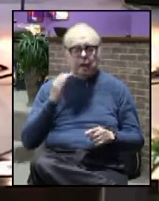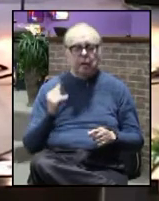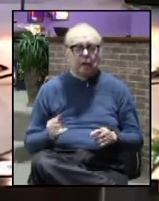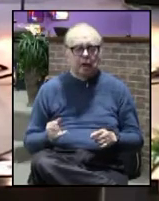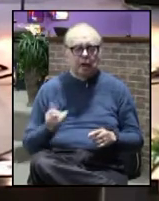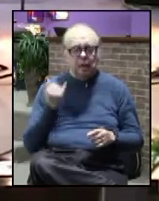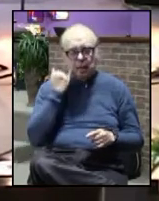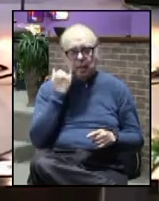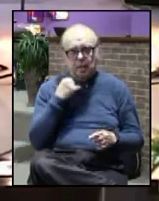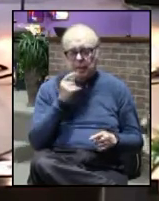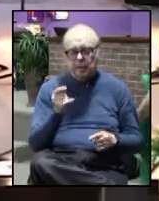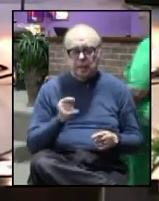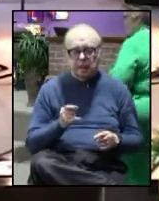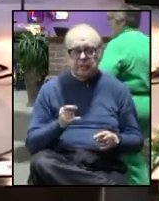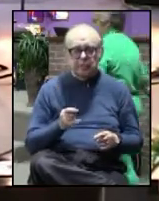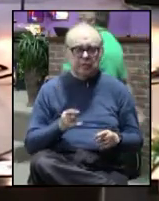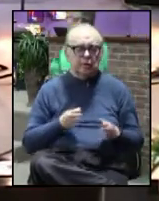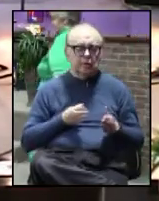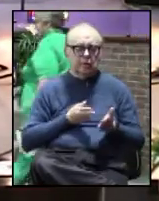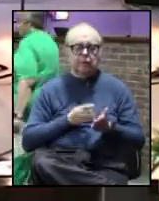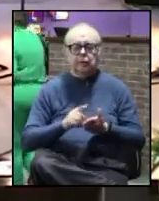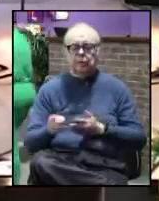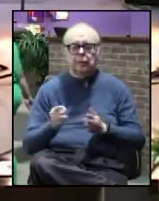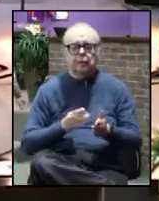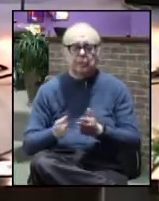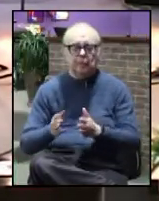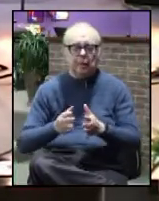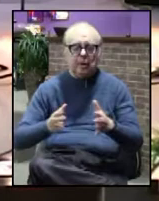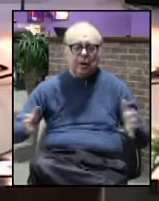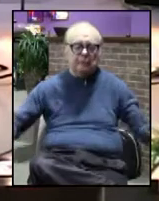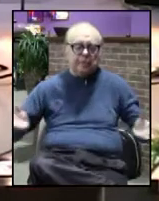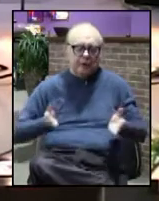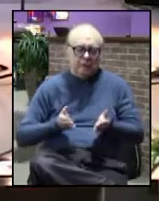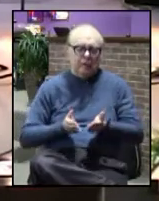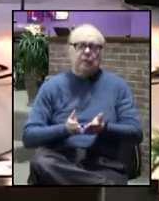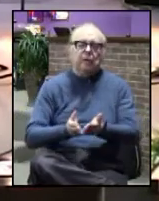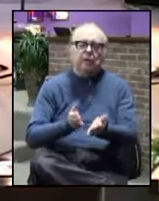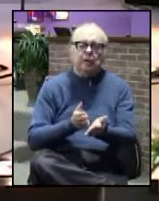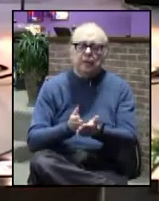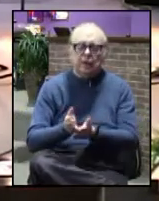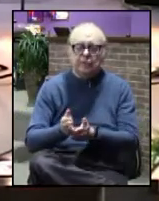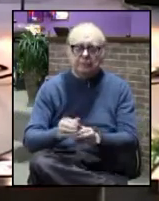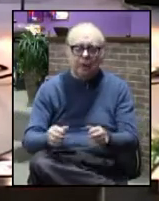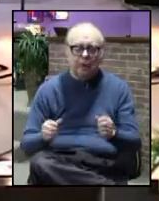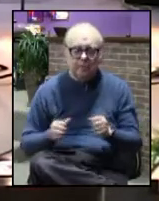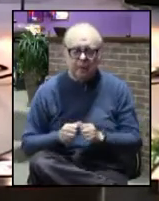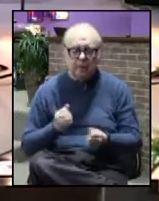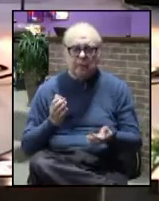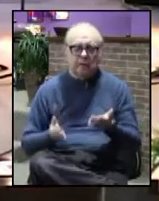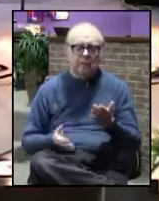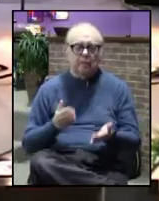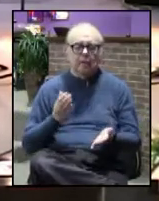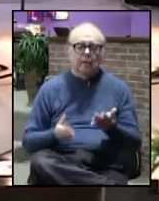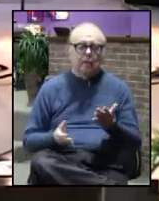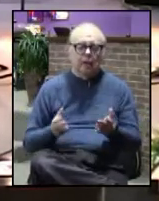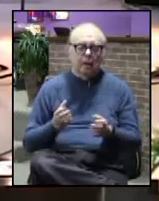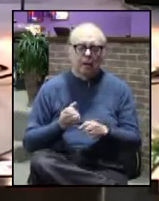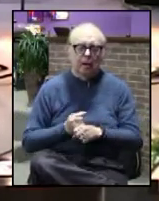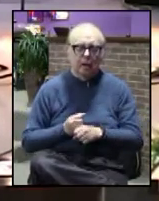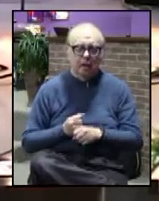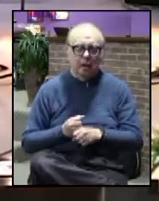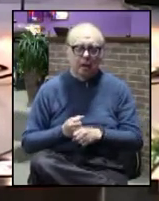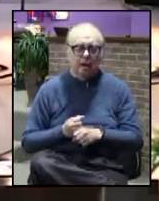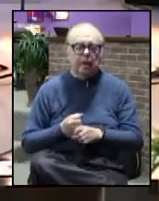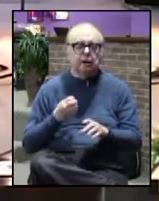Because if he was to try to navigate that big cruise ship through those small straits, it probably would hit a lot